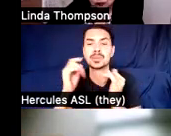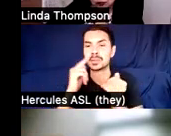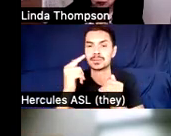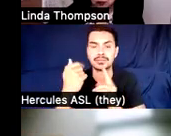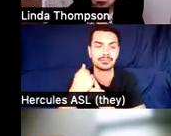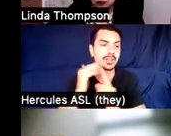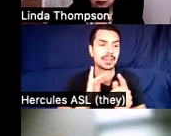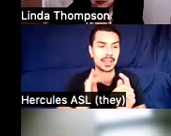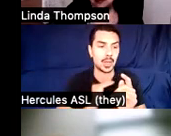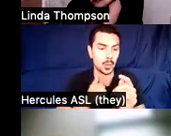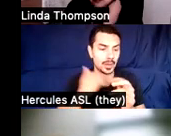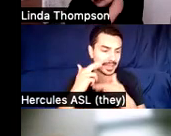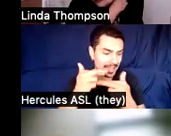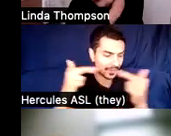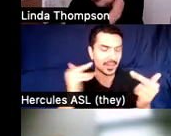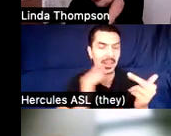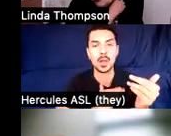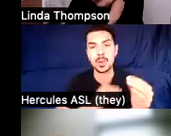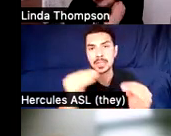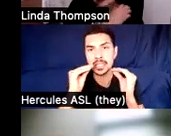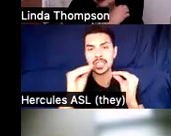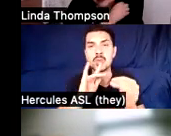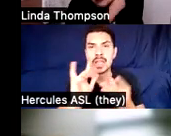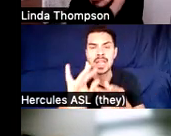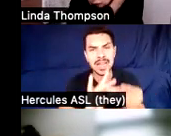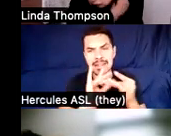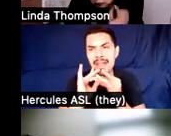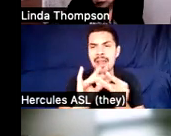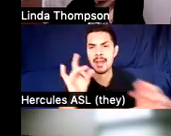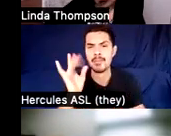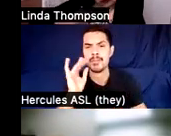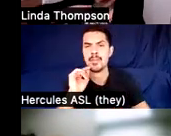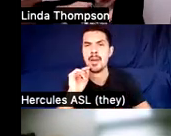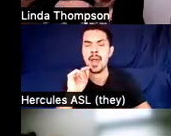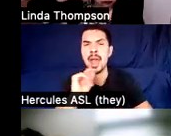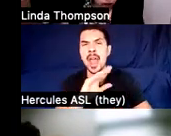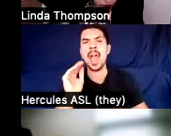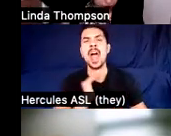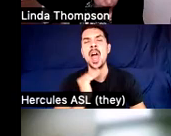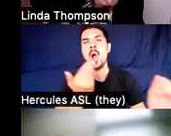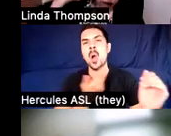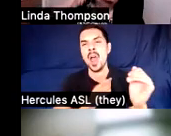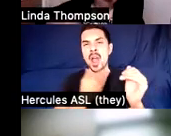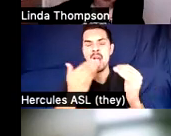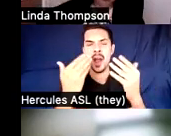gifts and our teachings and our interconnectedness and our